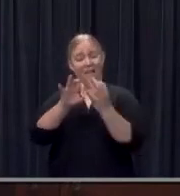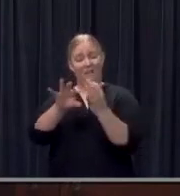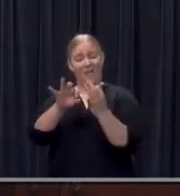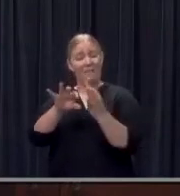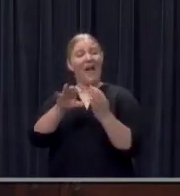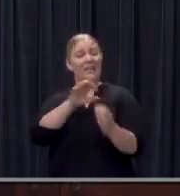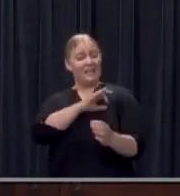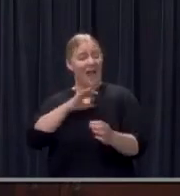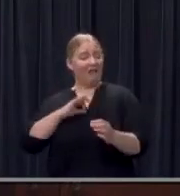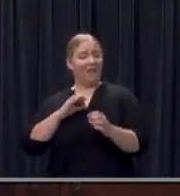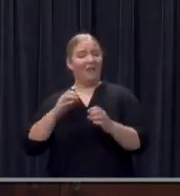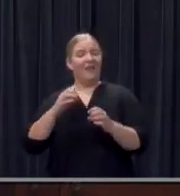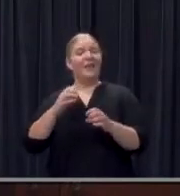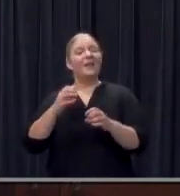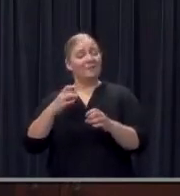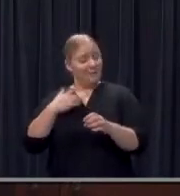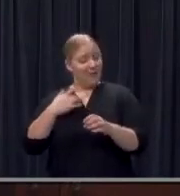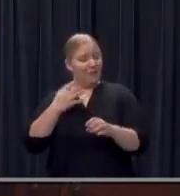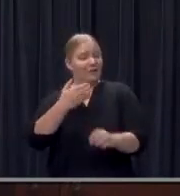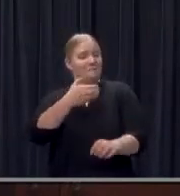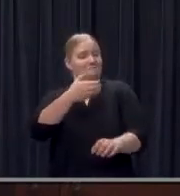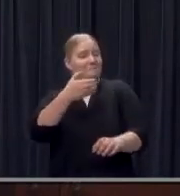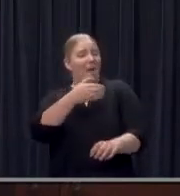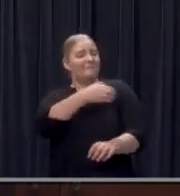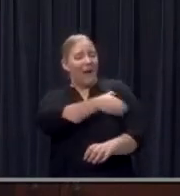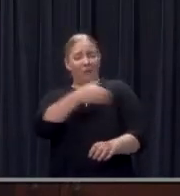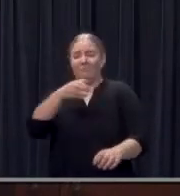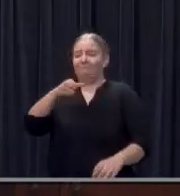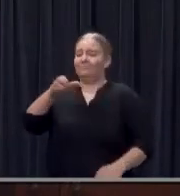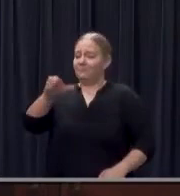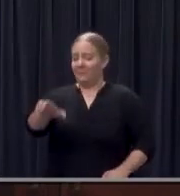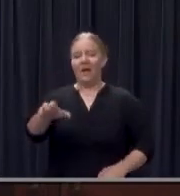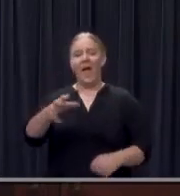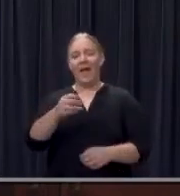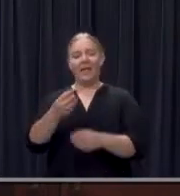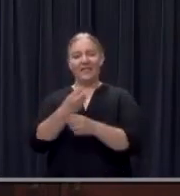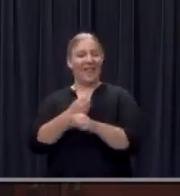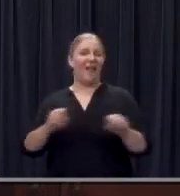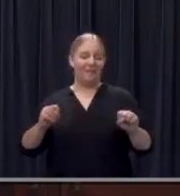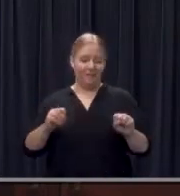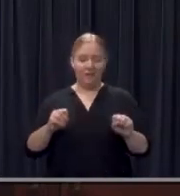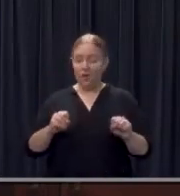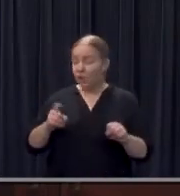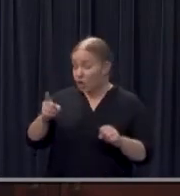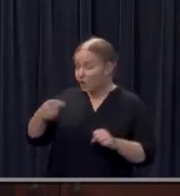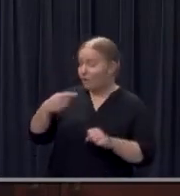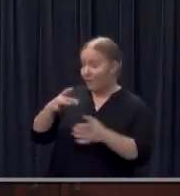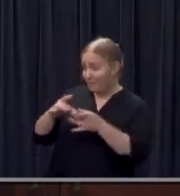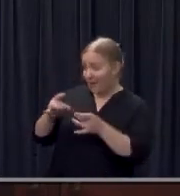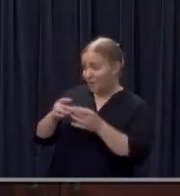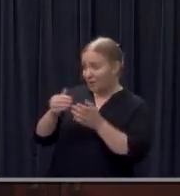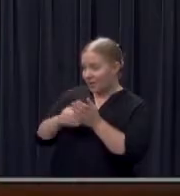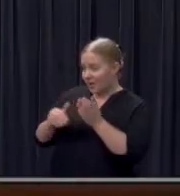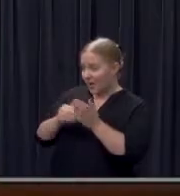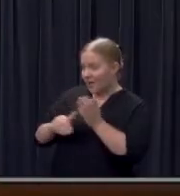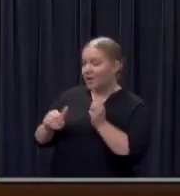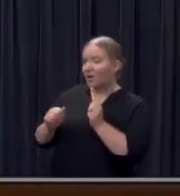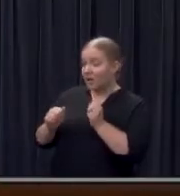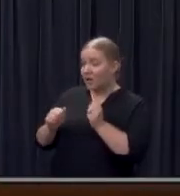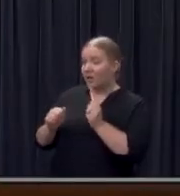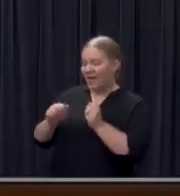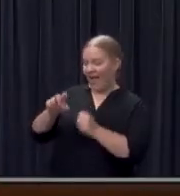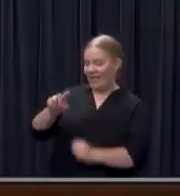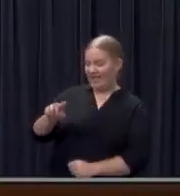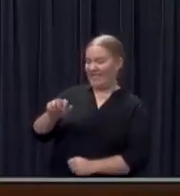feeling empowered and secure and safe in their work environment. And you repeatedly mentioned, let me finish up real quick, is the